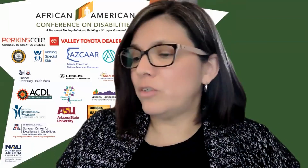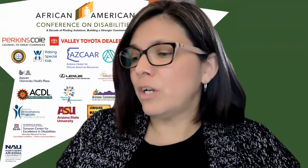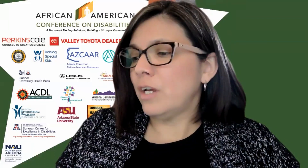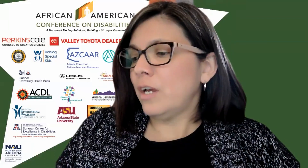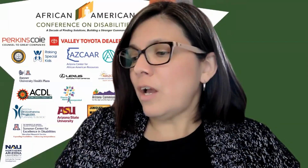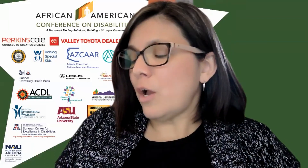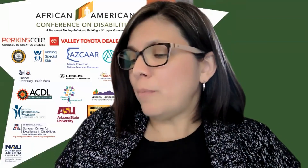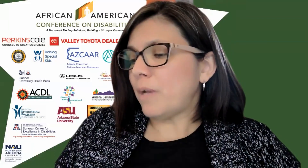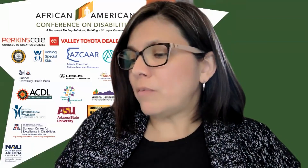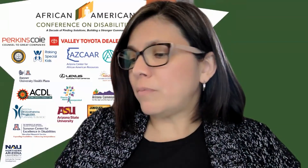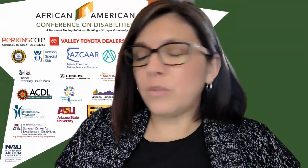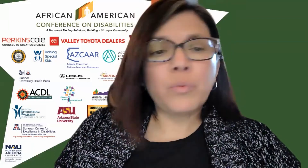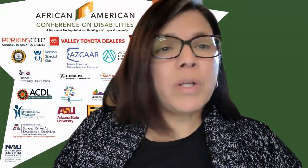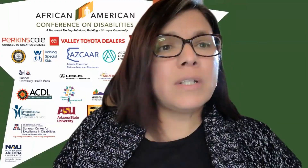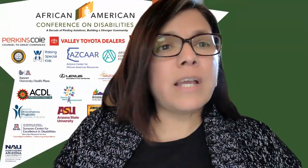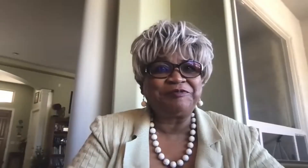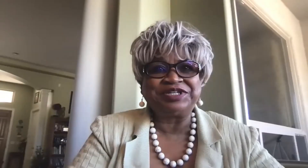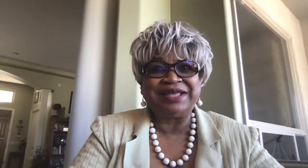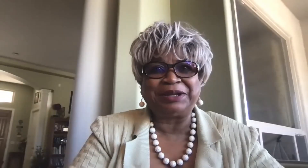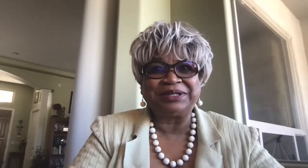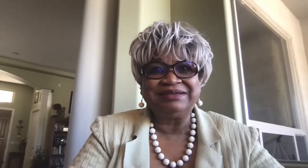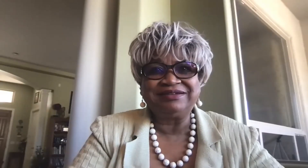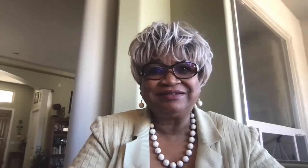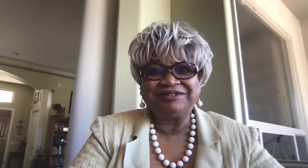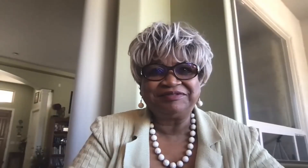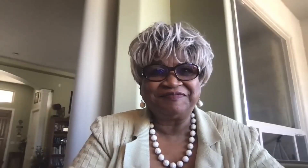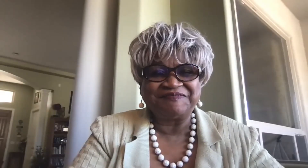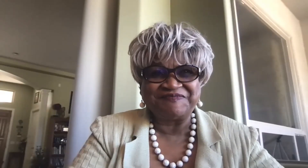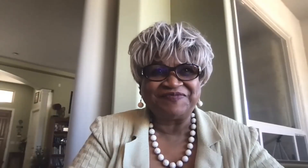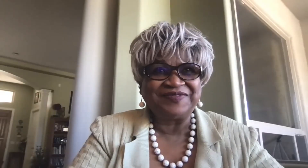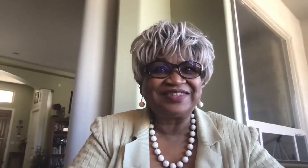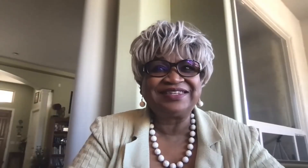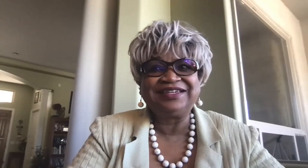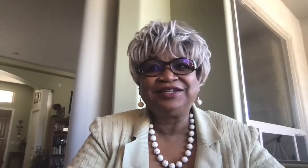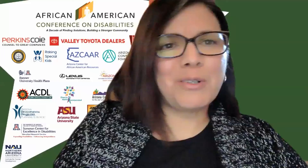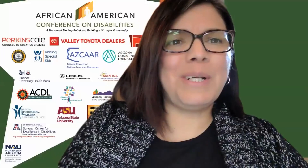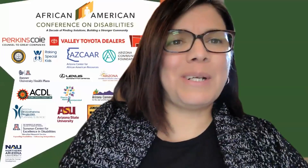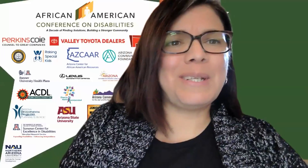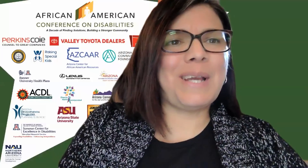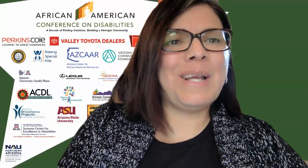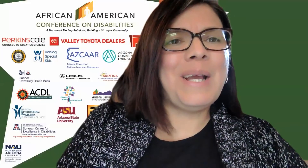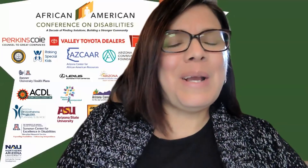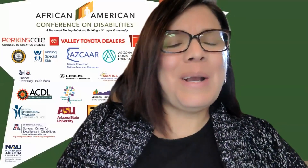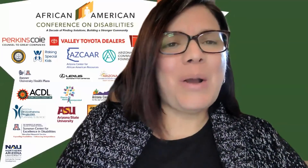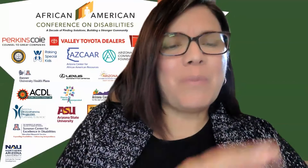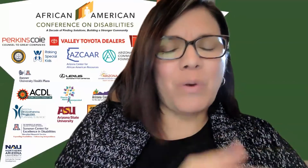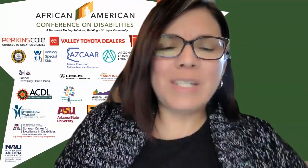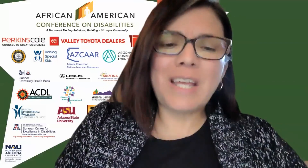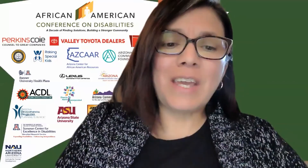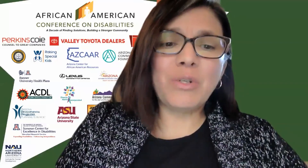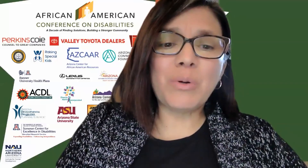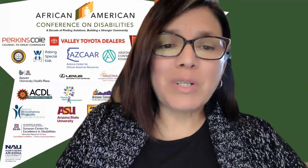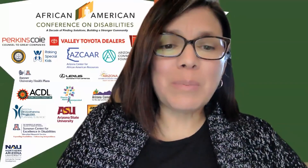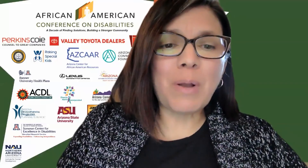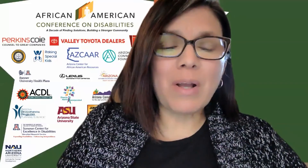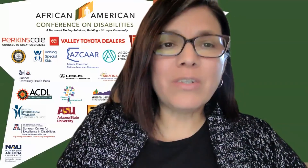much. Just wanted to Thank say you very thank much, you. Natalie. You're welcome. Thank you for joining us again. Wanted to say thank you